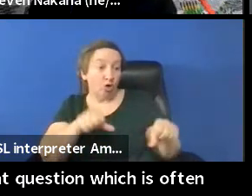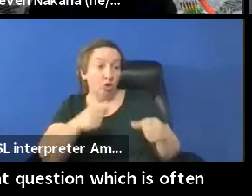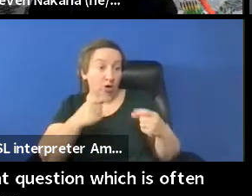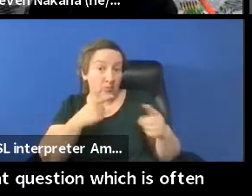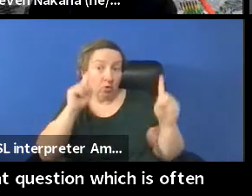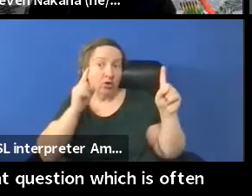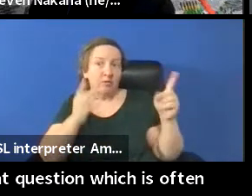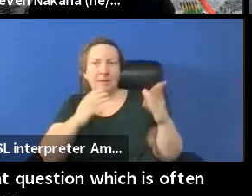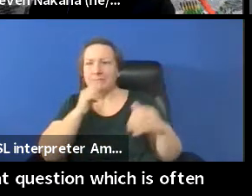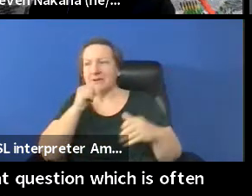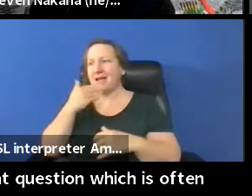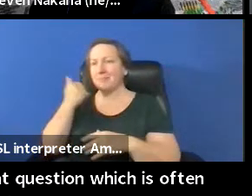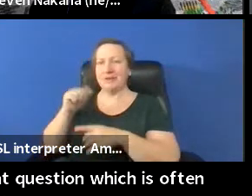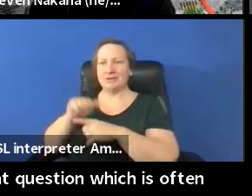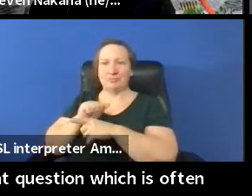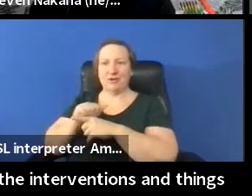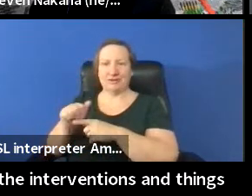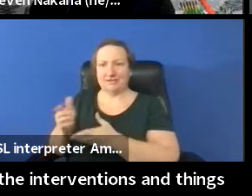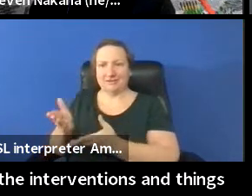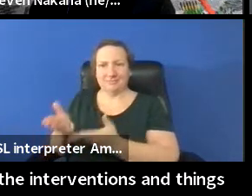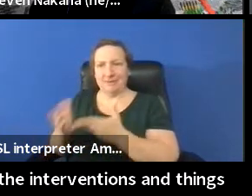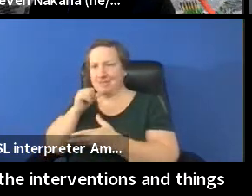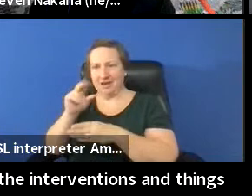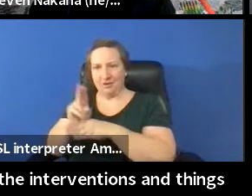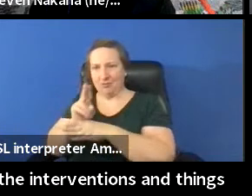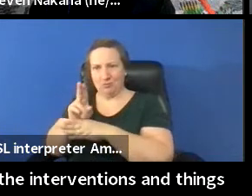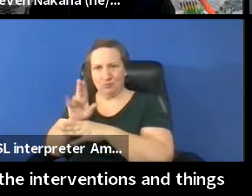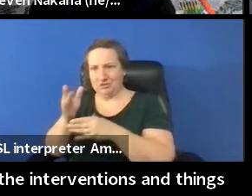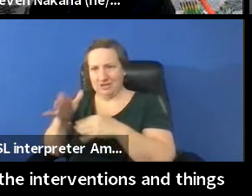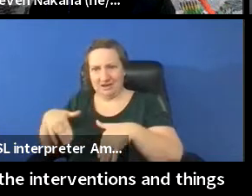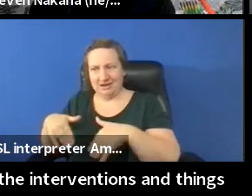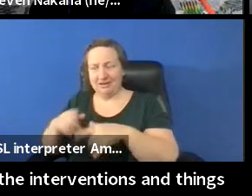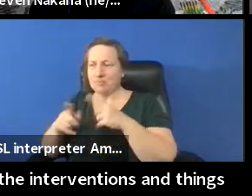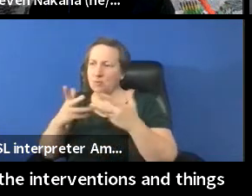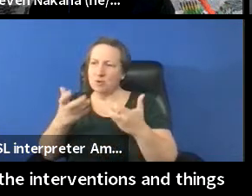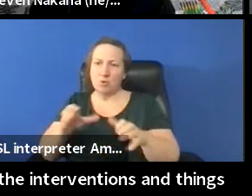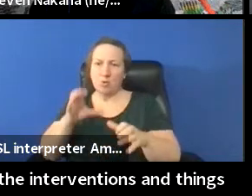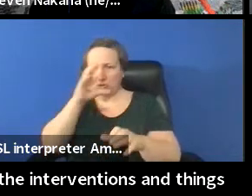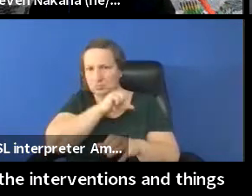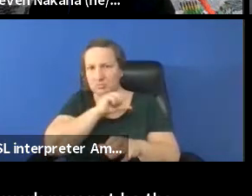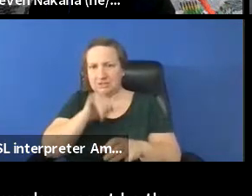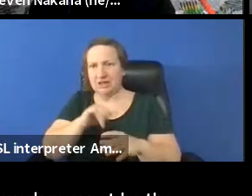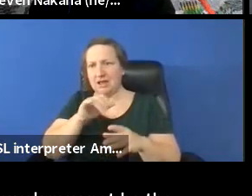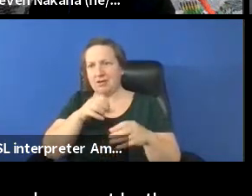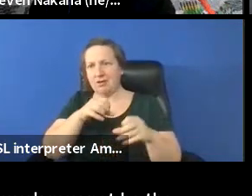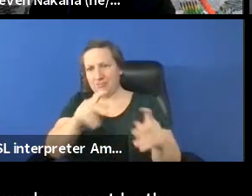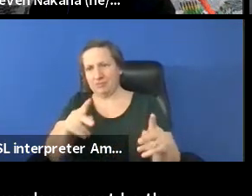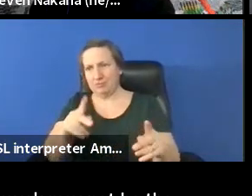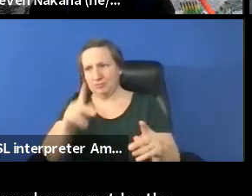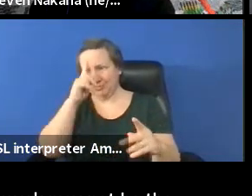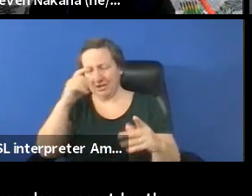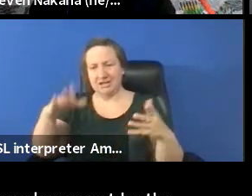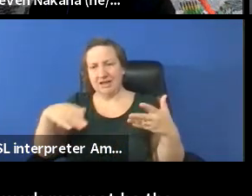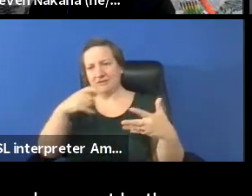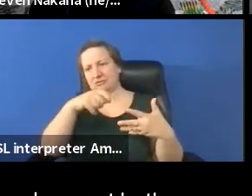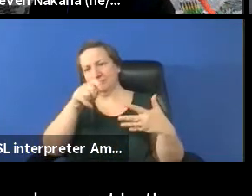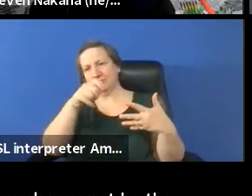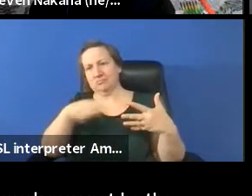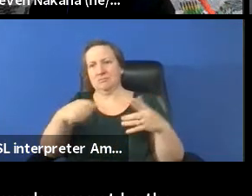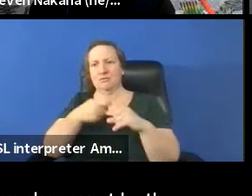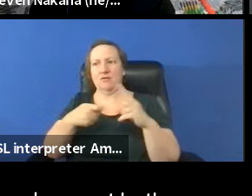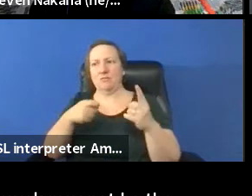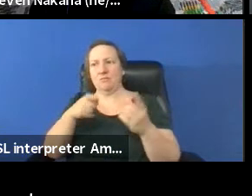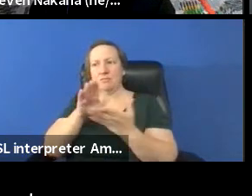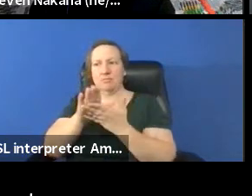be a best practice. And we don't want to miss out on those opportunities because it's not checked off by an academic